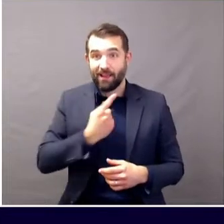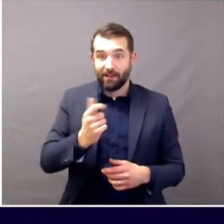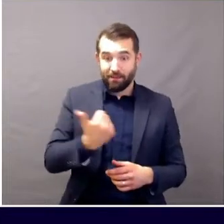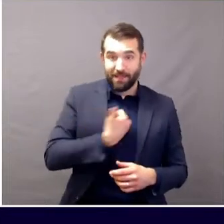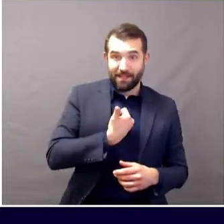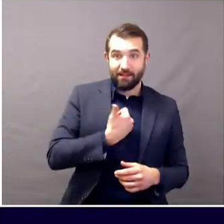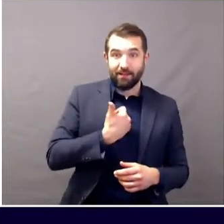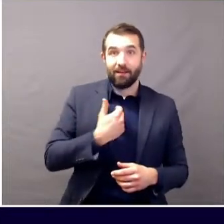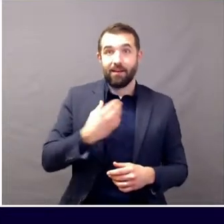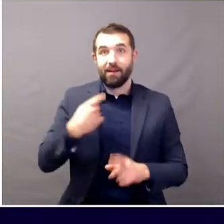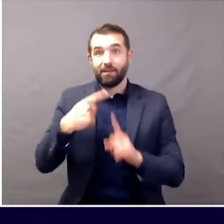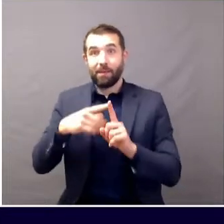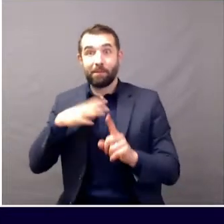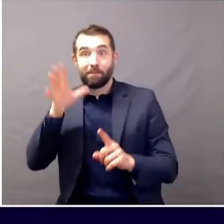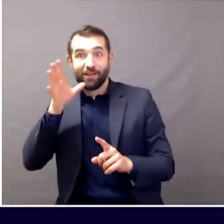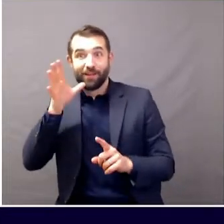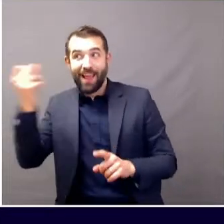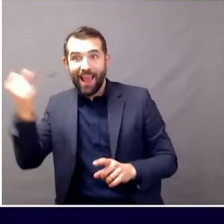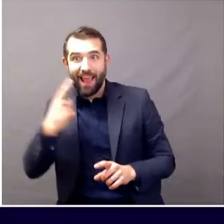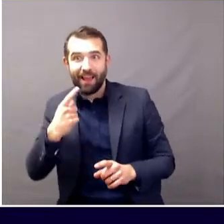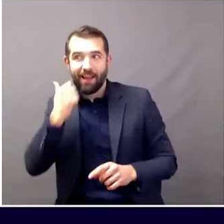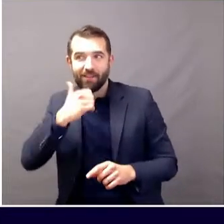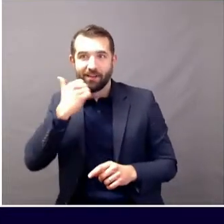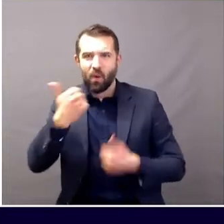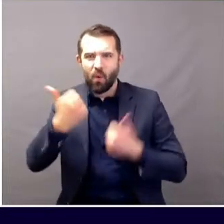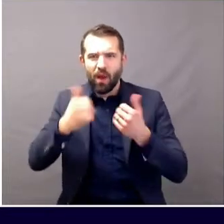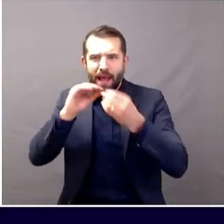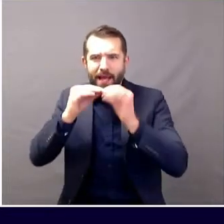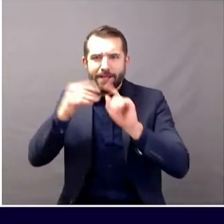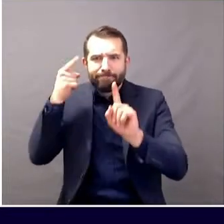I asked my mom to take a look at really